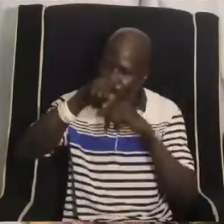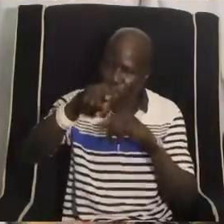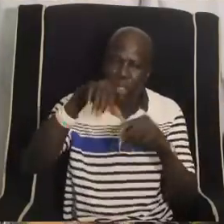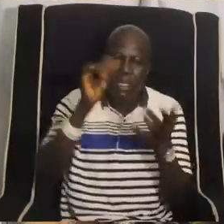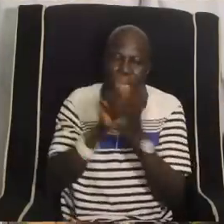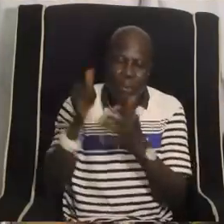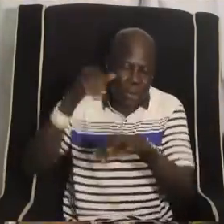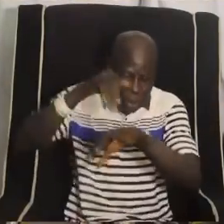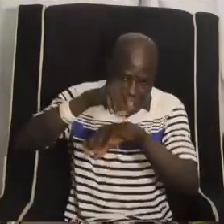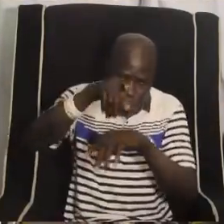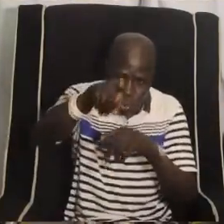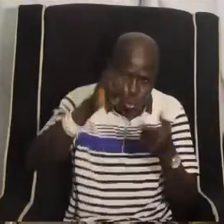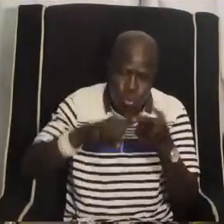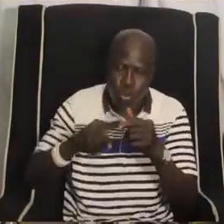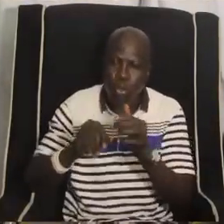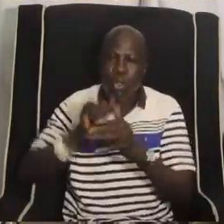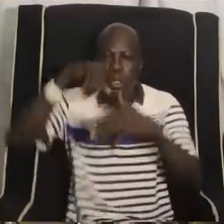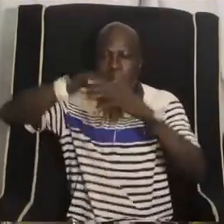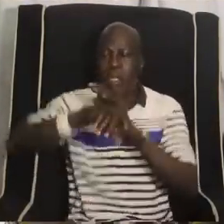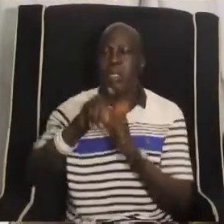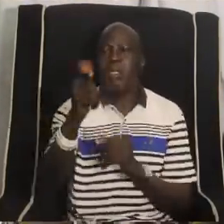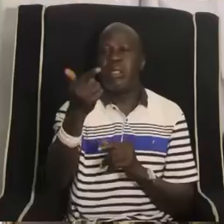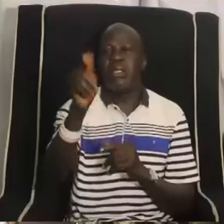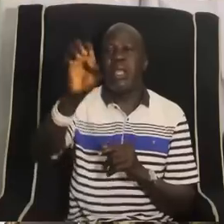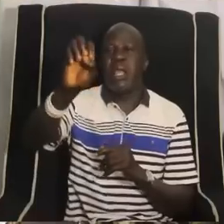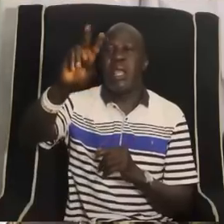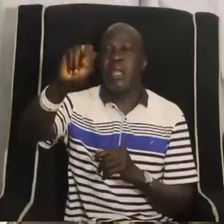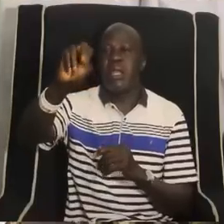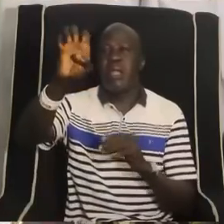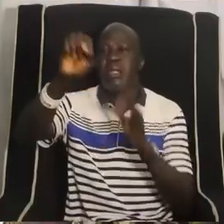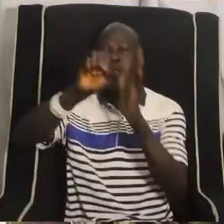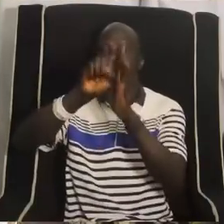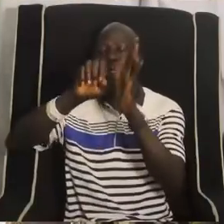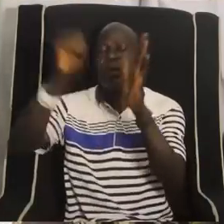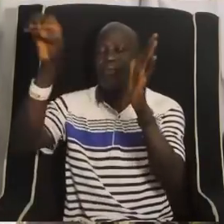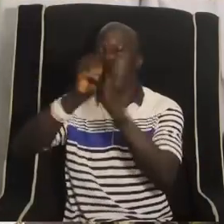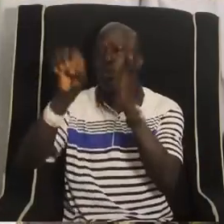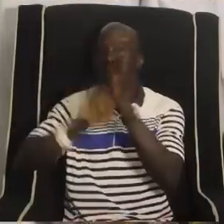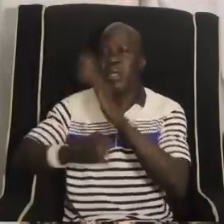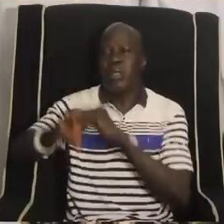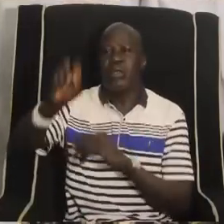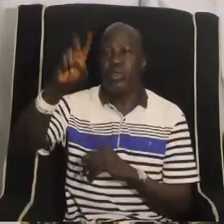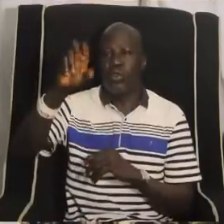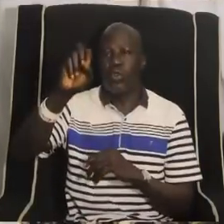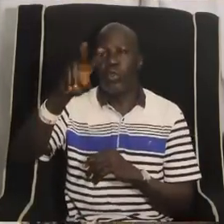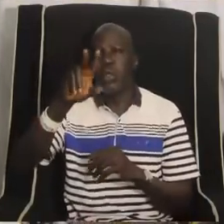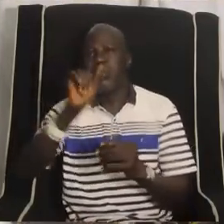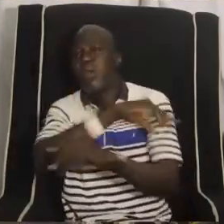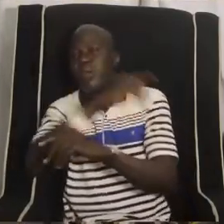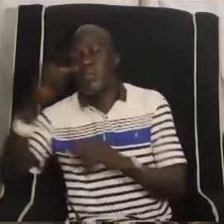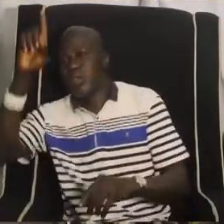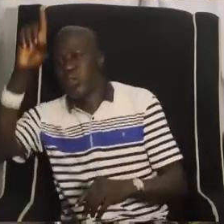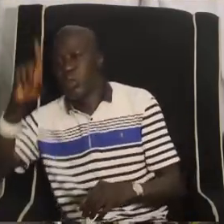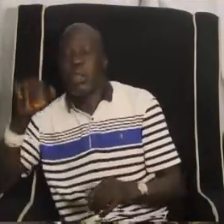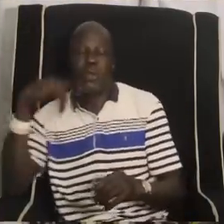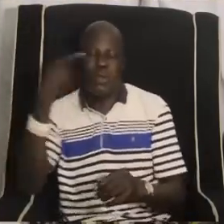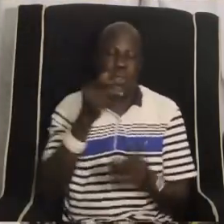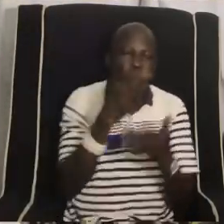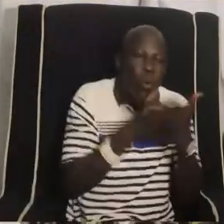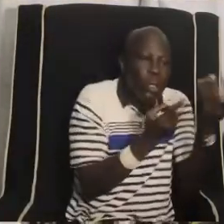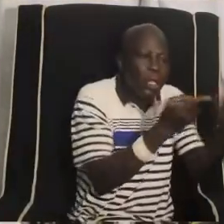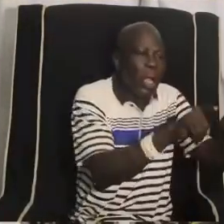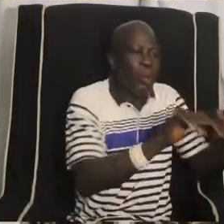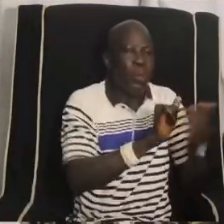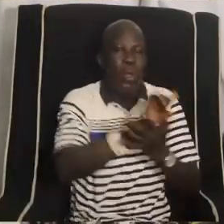Taara o si. That will send you to be. Genesis torí kejìlá. Genesis chapter 12. Ní ẹsẹ̀ kìíní. Verse 1. A tó wo tó ṣẹlẹ̀. We will see what happens.